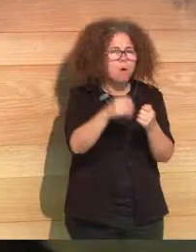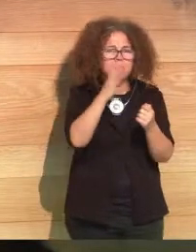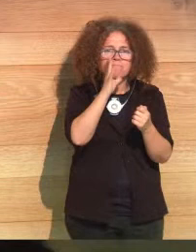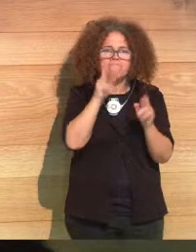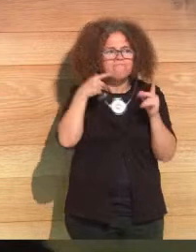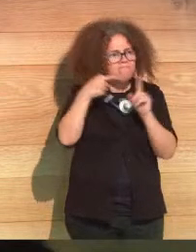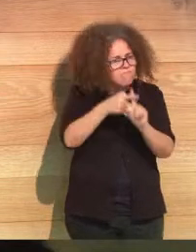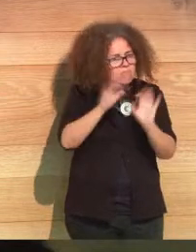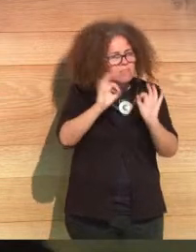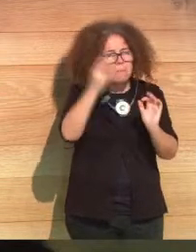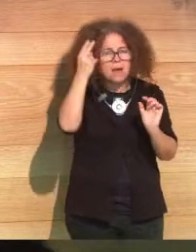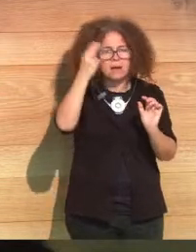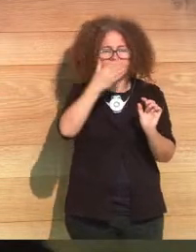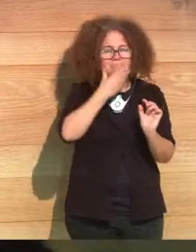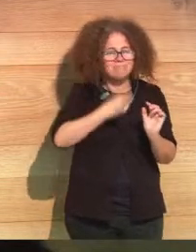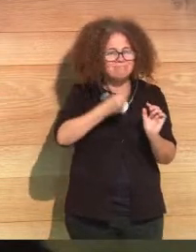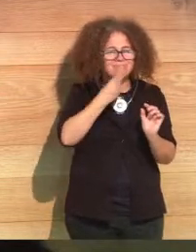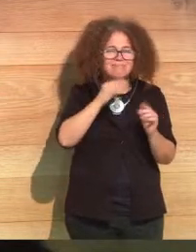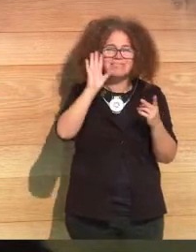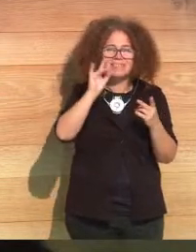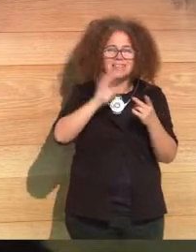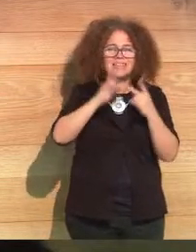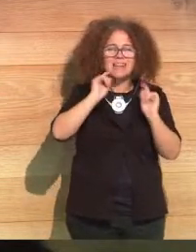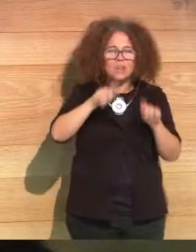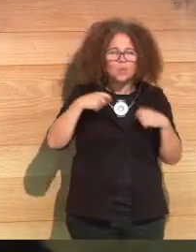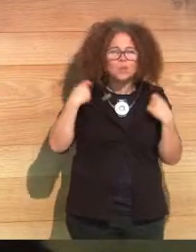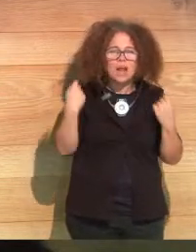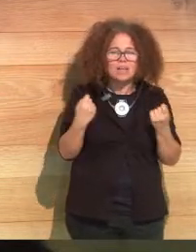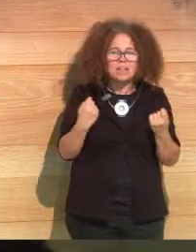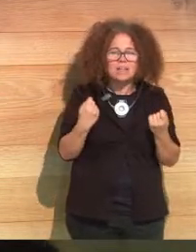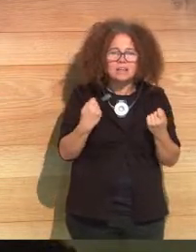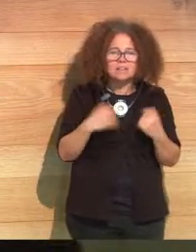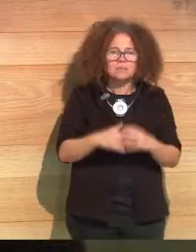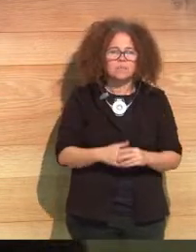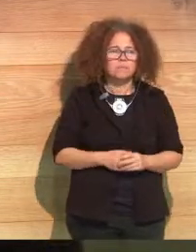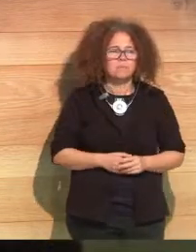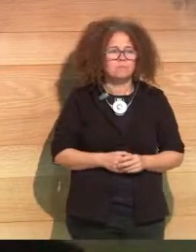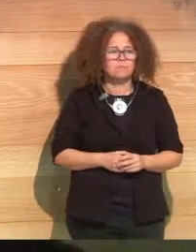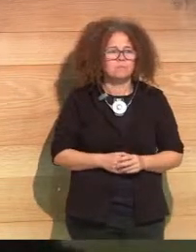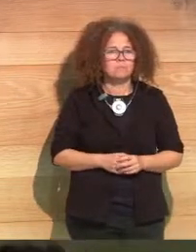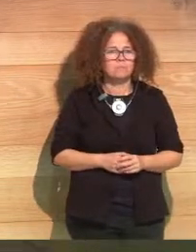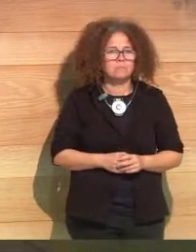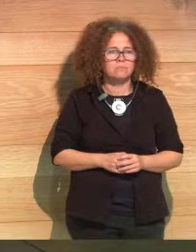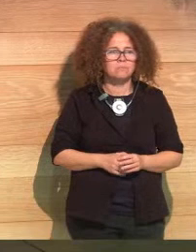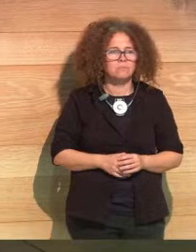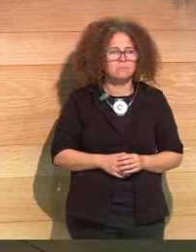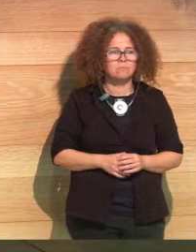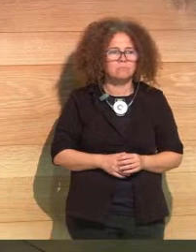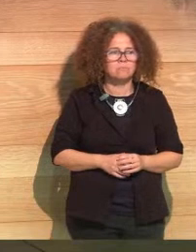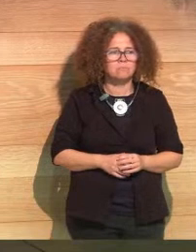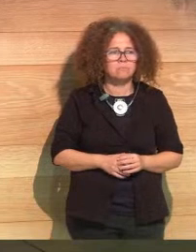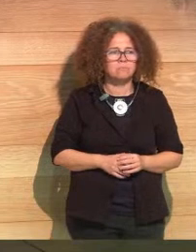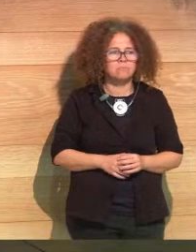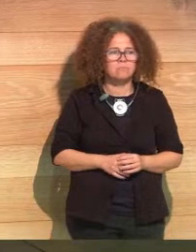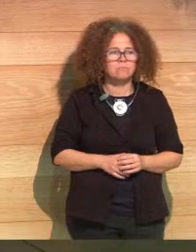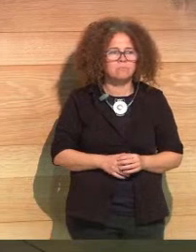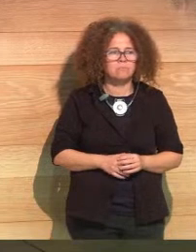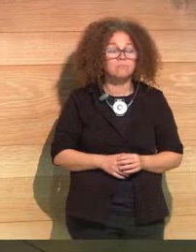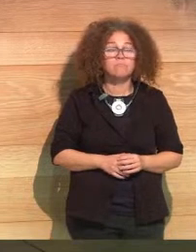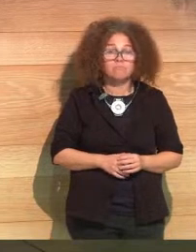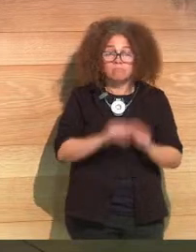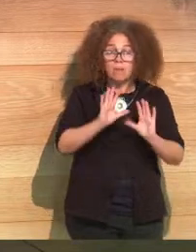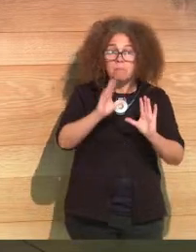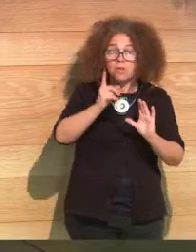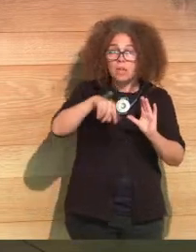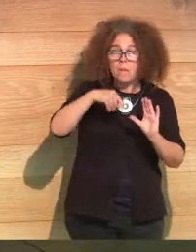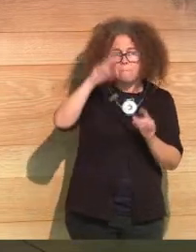I discovered this place, I was really worried, and I still am, about energy consumption, the impact of technologies, and all these